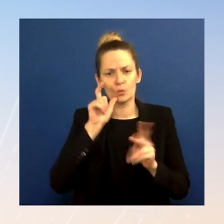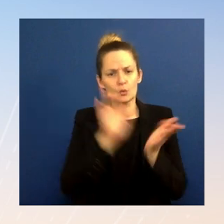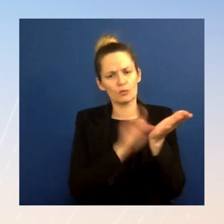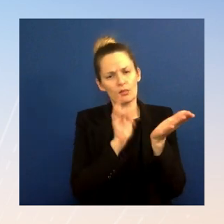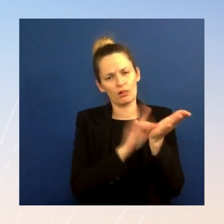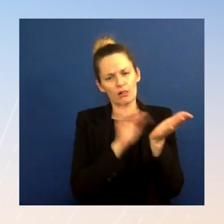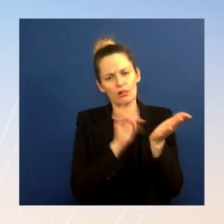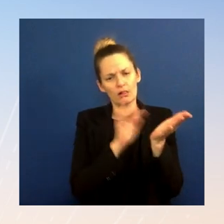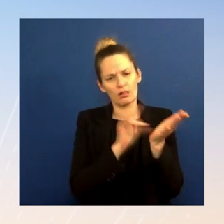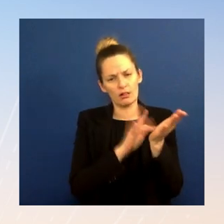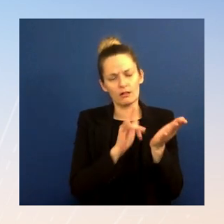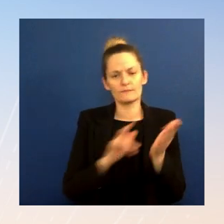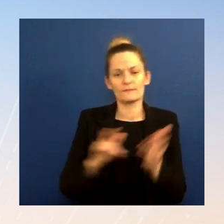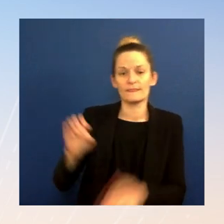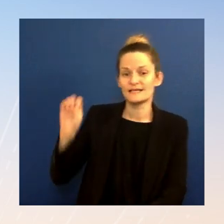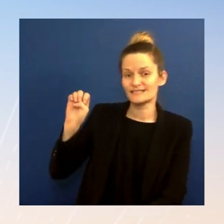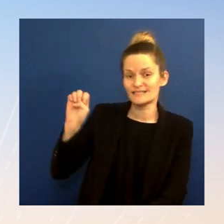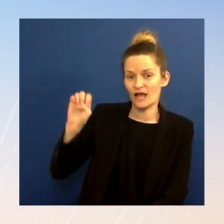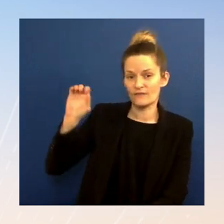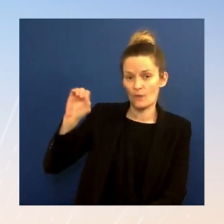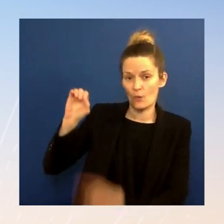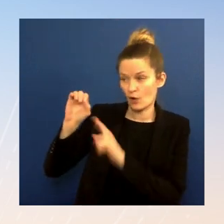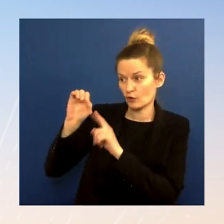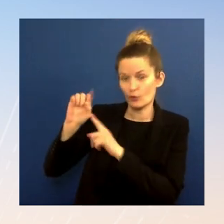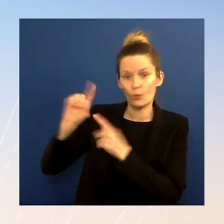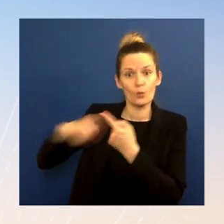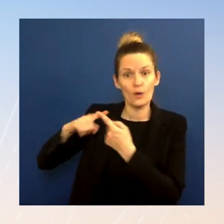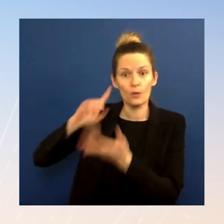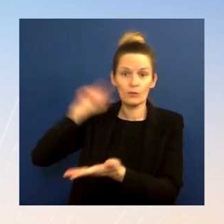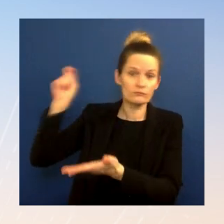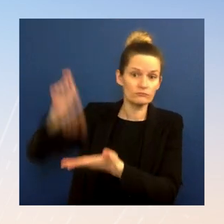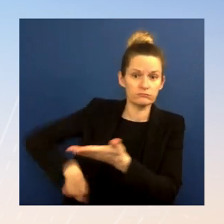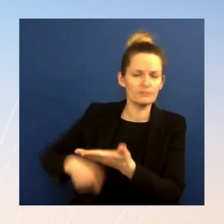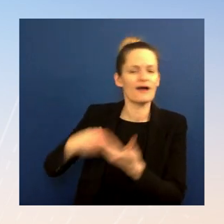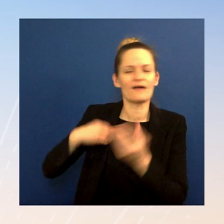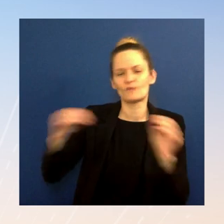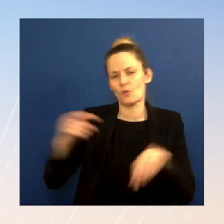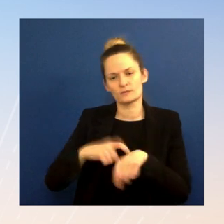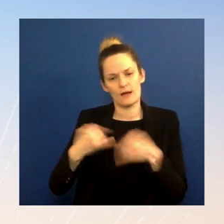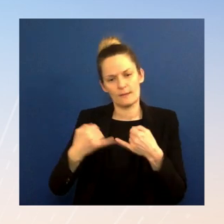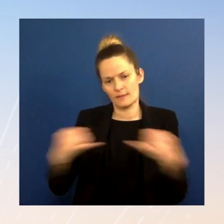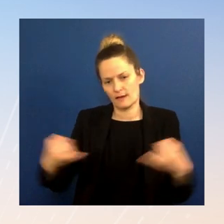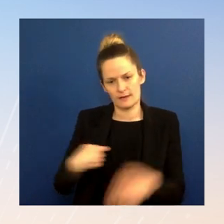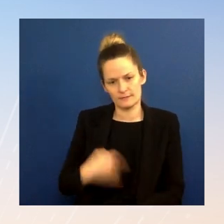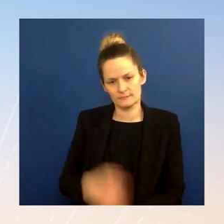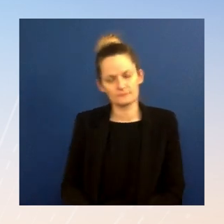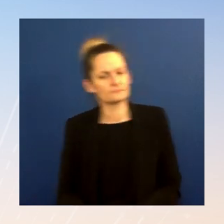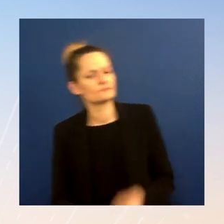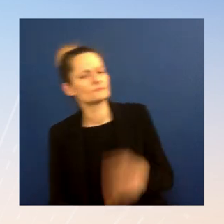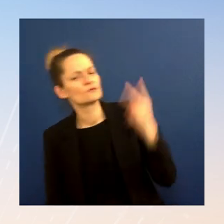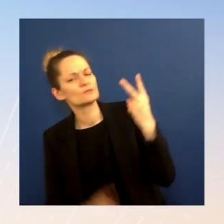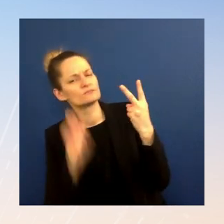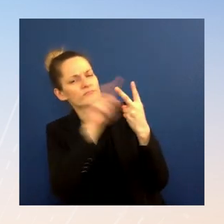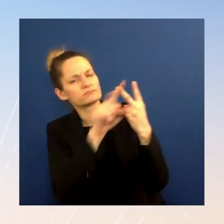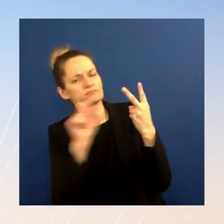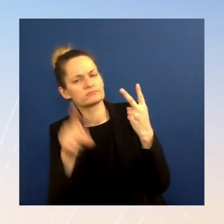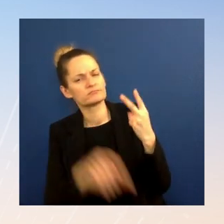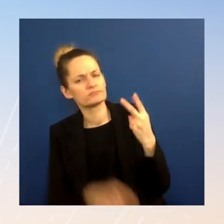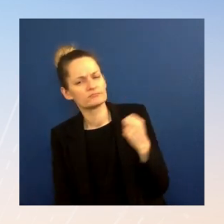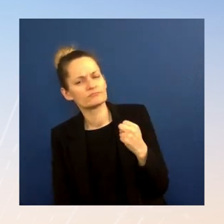Go in the back. Jen, two questions, one foreign policy, one domestic. Okay, I like the setup. You can do it